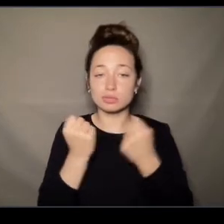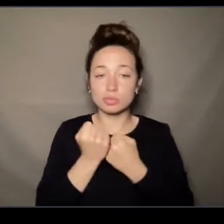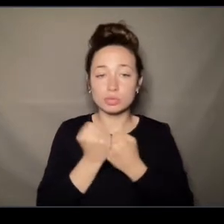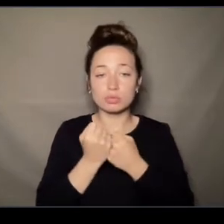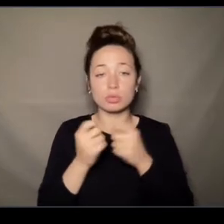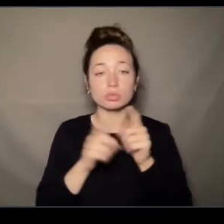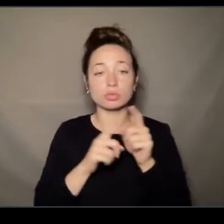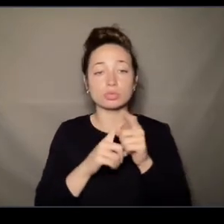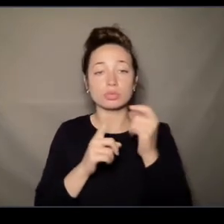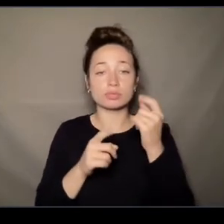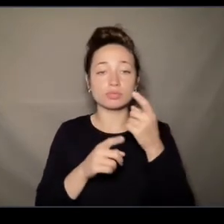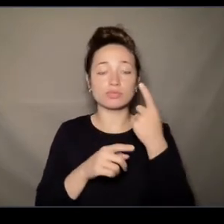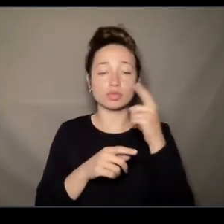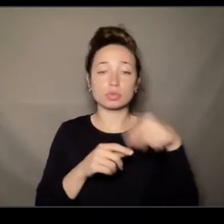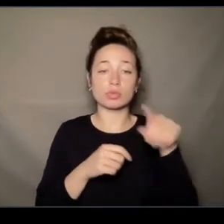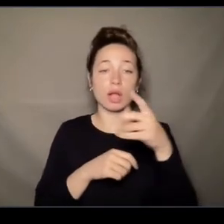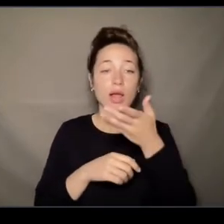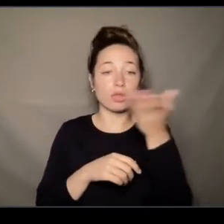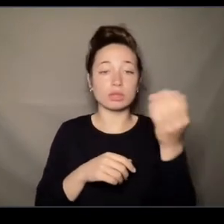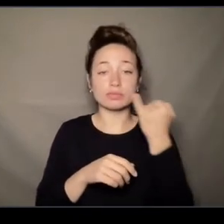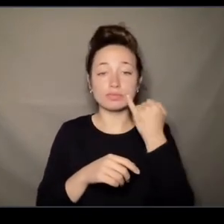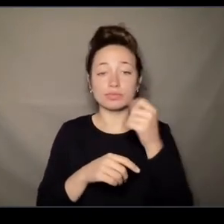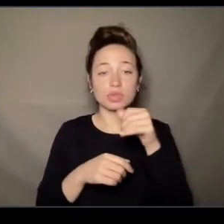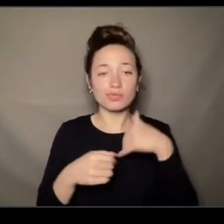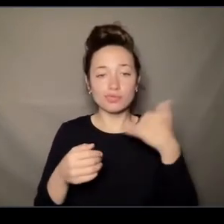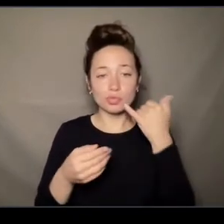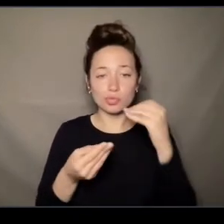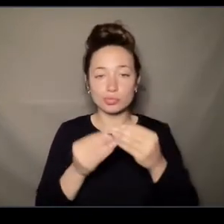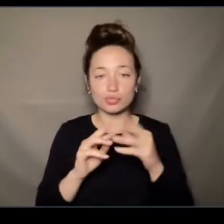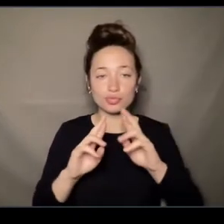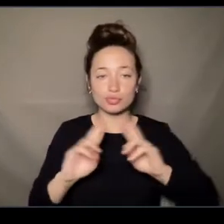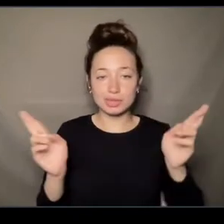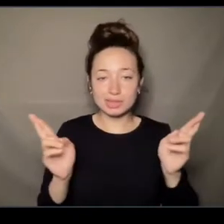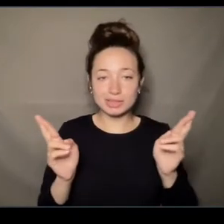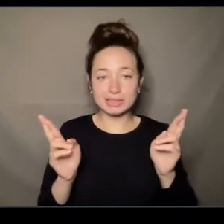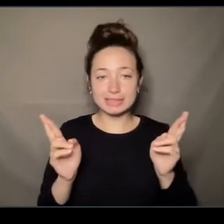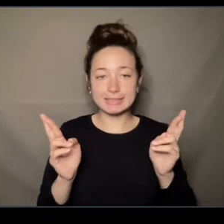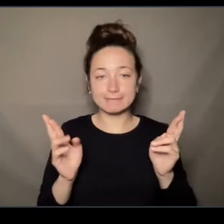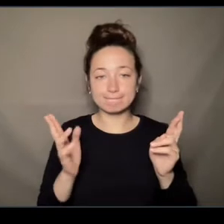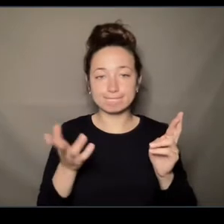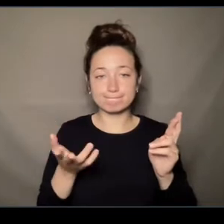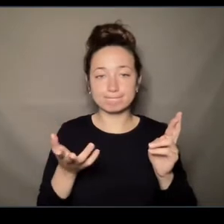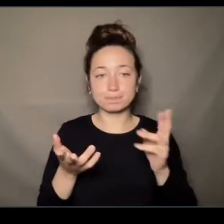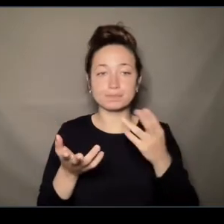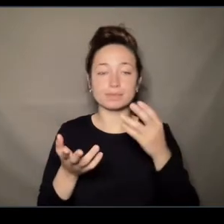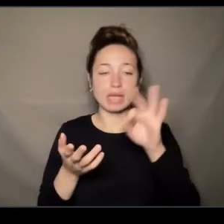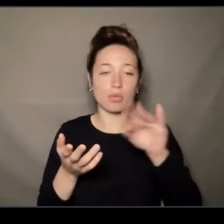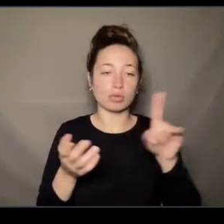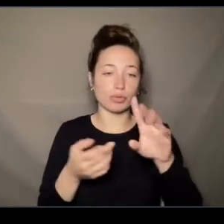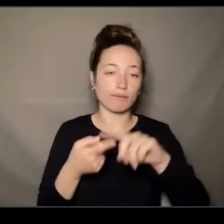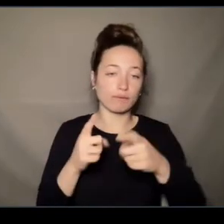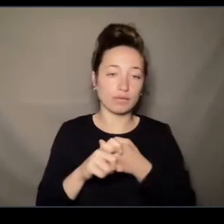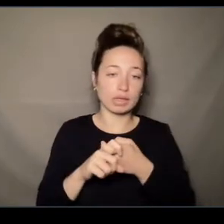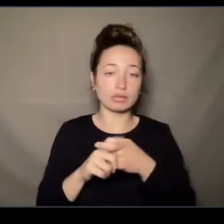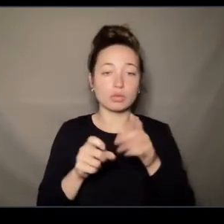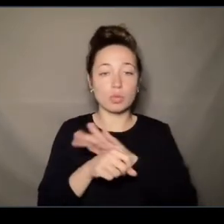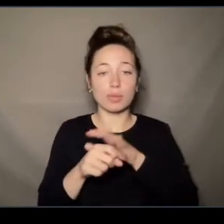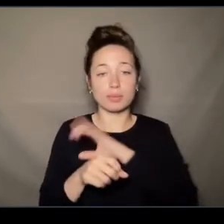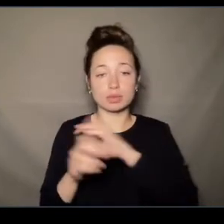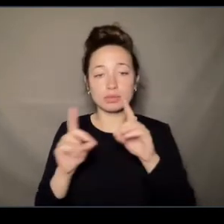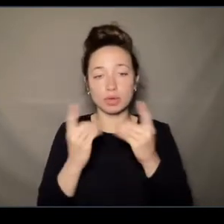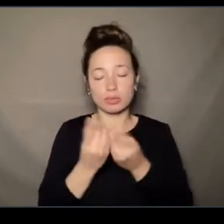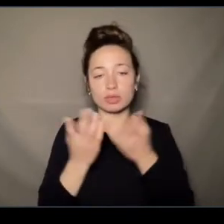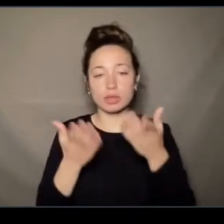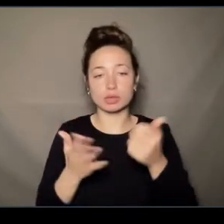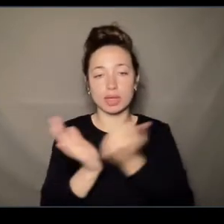And also, for you all that are out there, that if you don't have these numbers handy, 911 is your friend. The local police